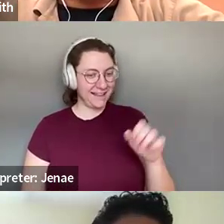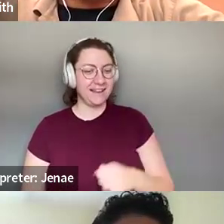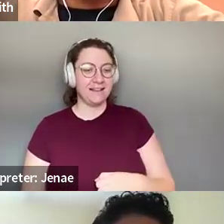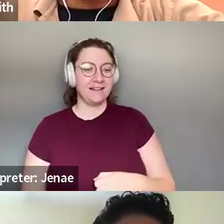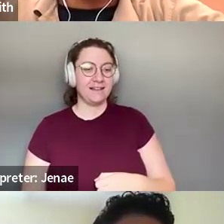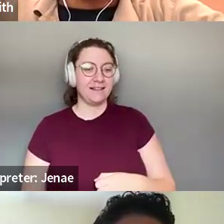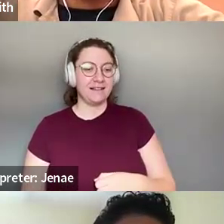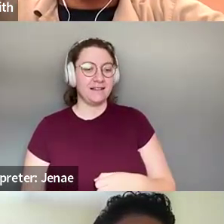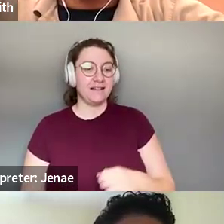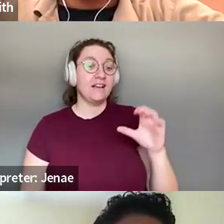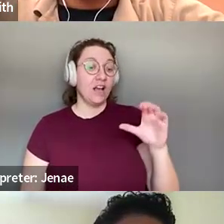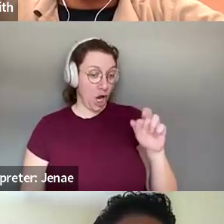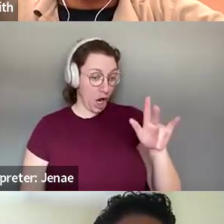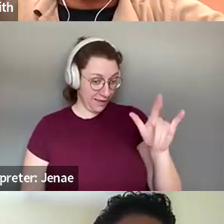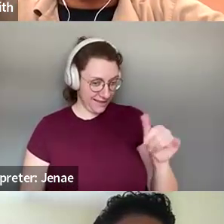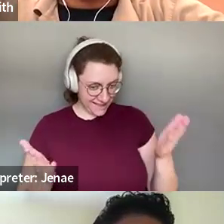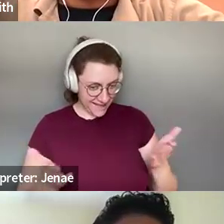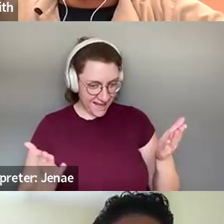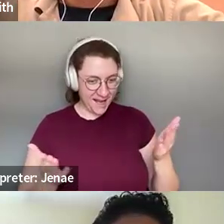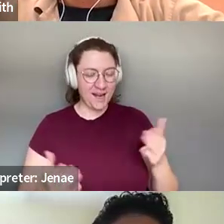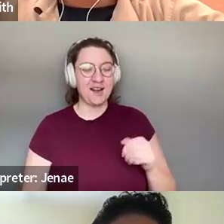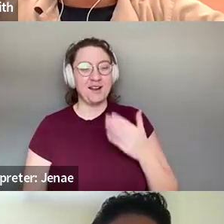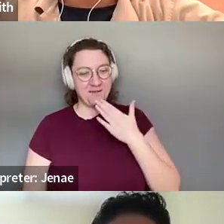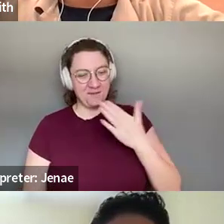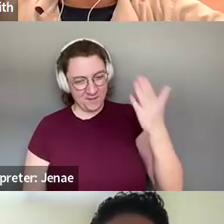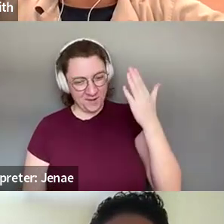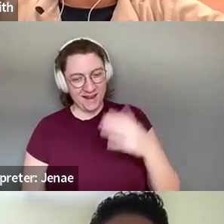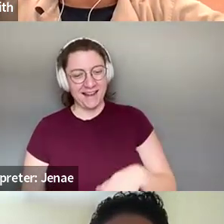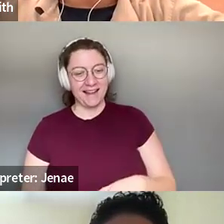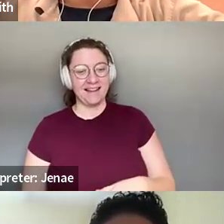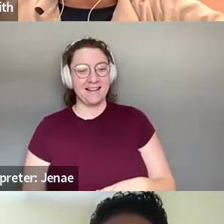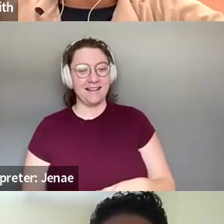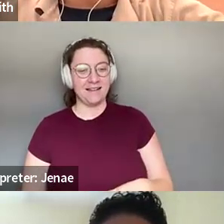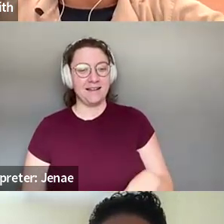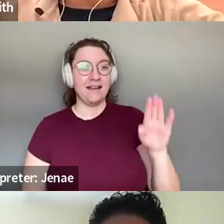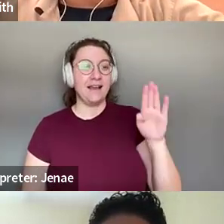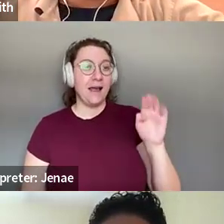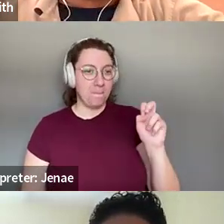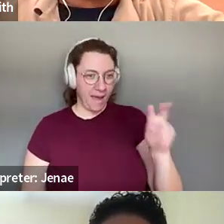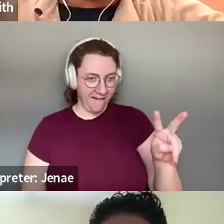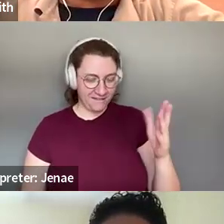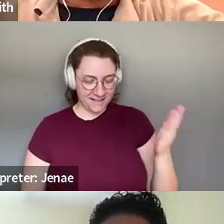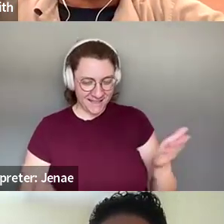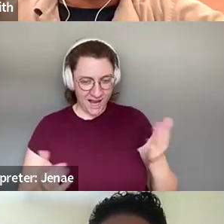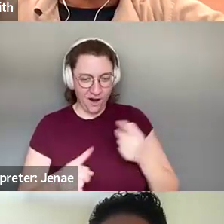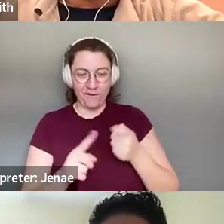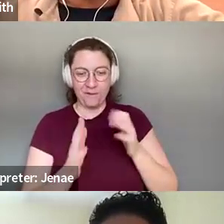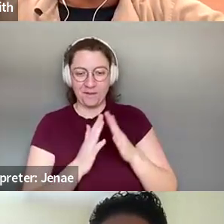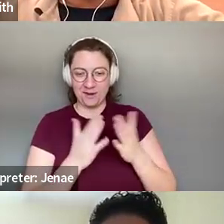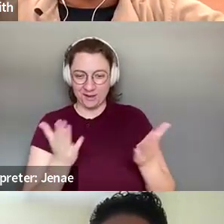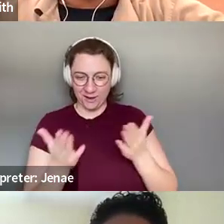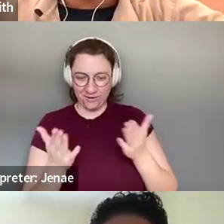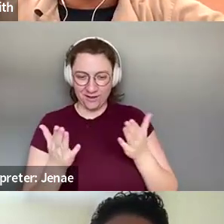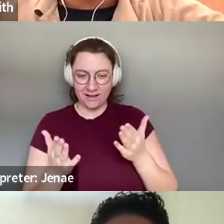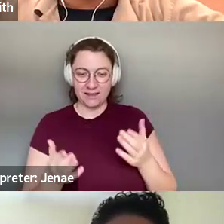We also have Carly as well. And good morning to Carly. And we've got Beverly on from Community Services.